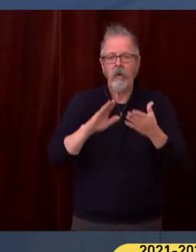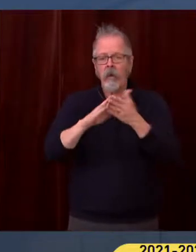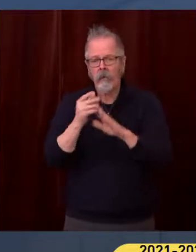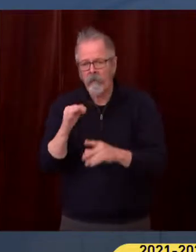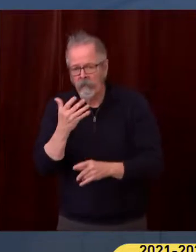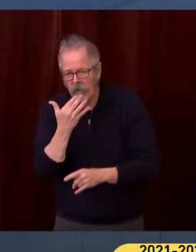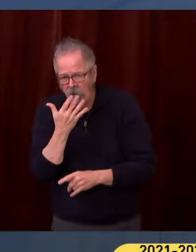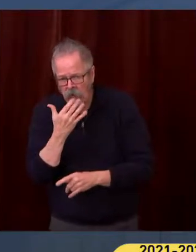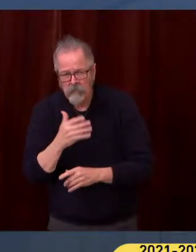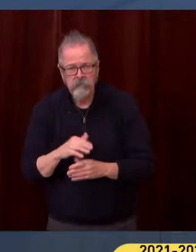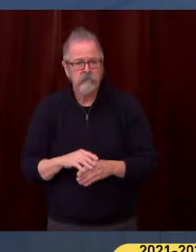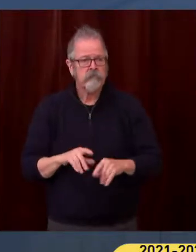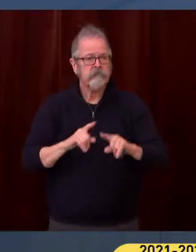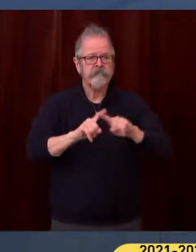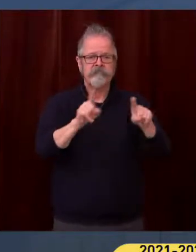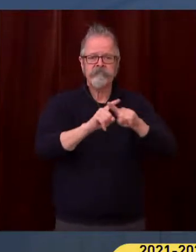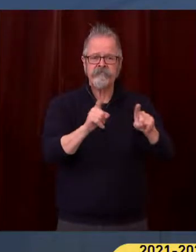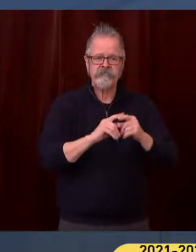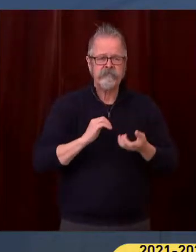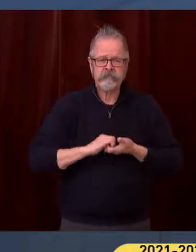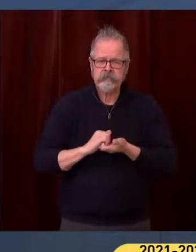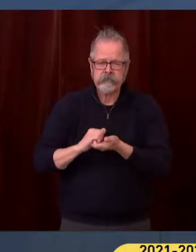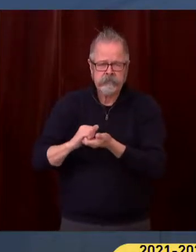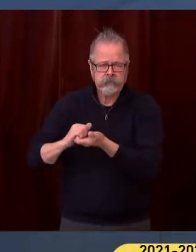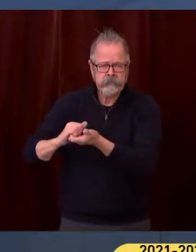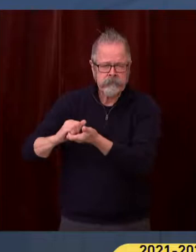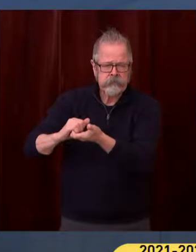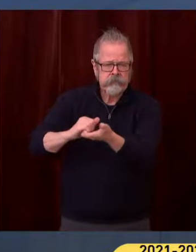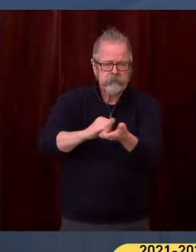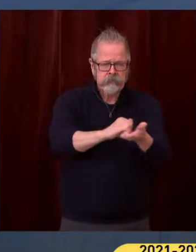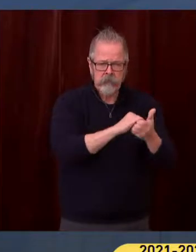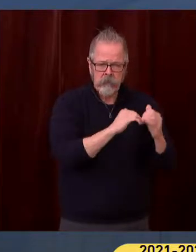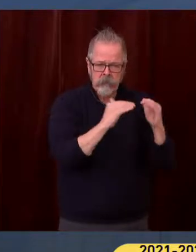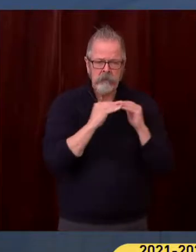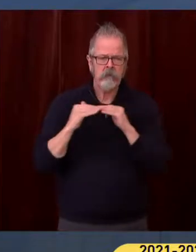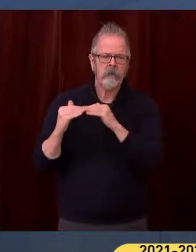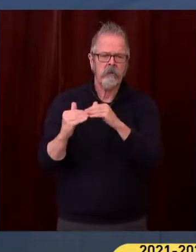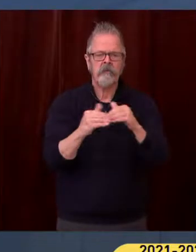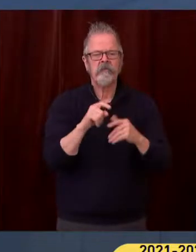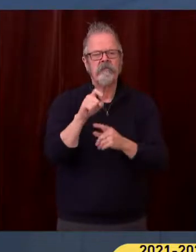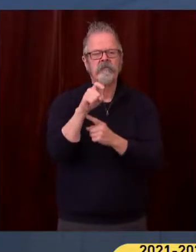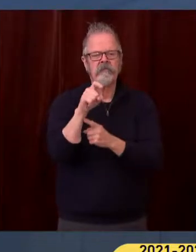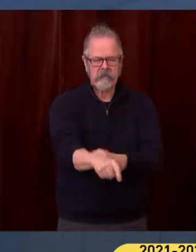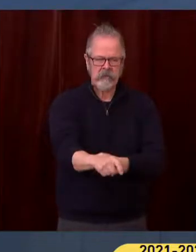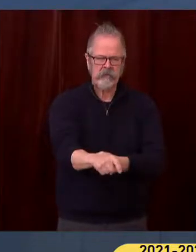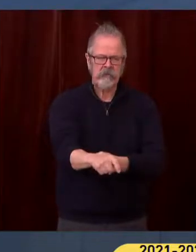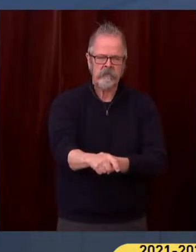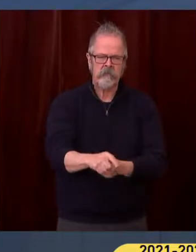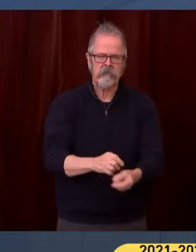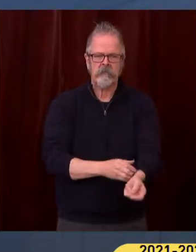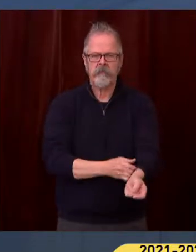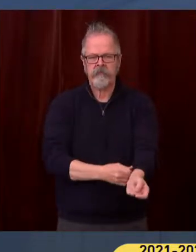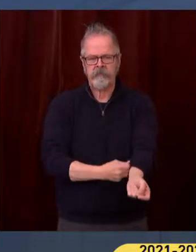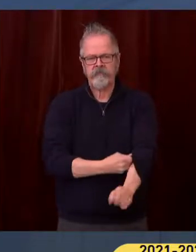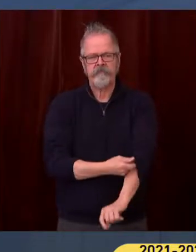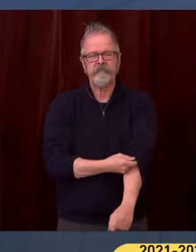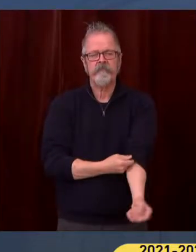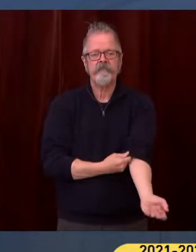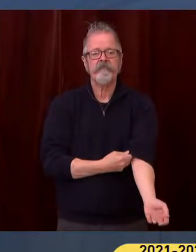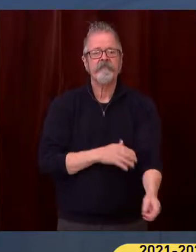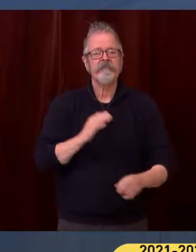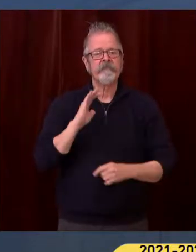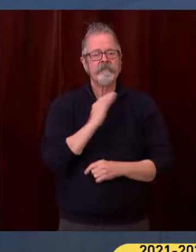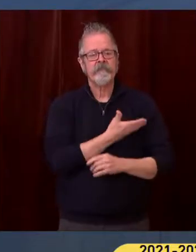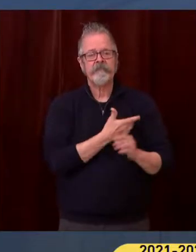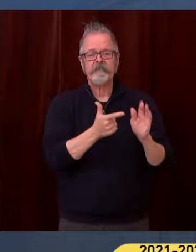are such part of the fabric of this state. So this legislation is best modeled on some of the best practices from some of the